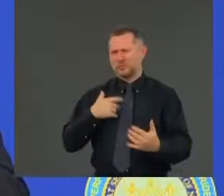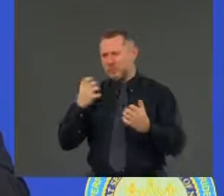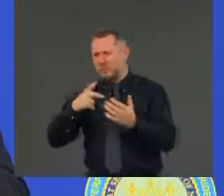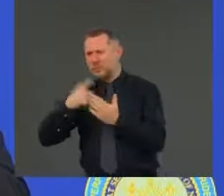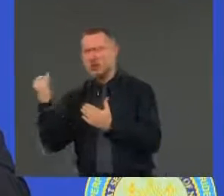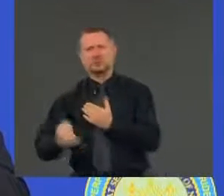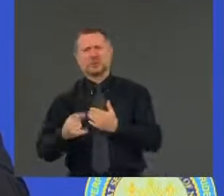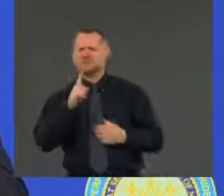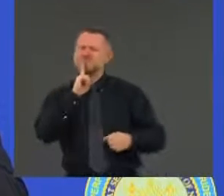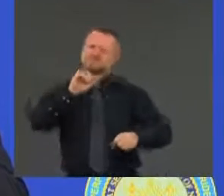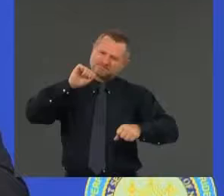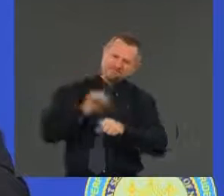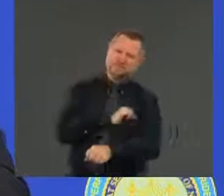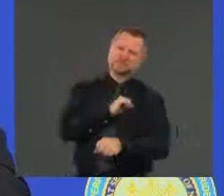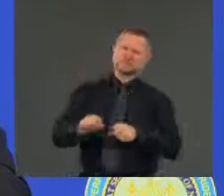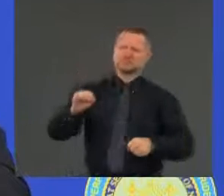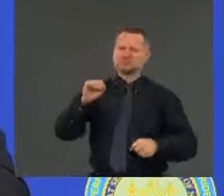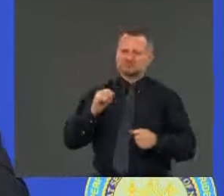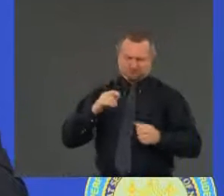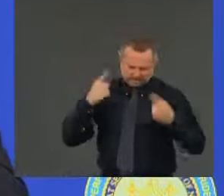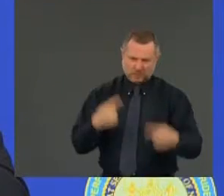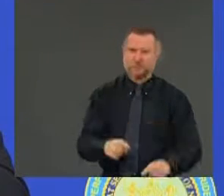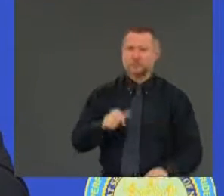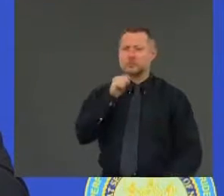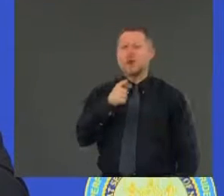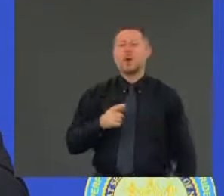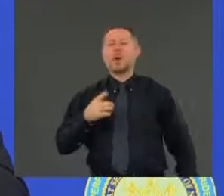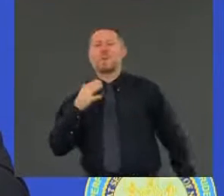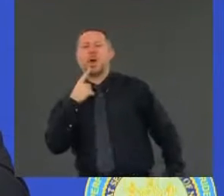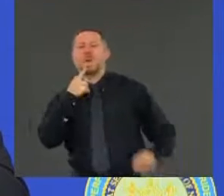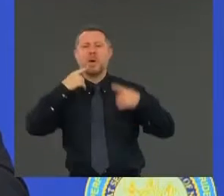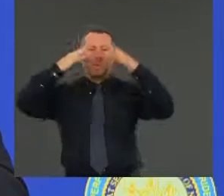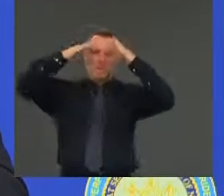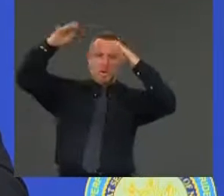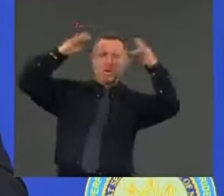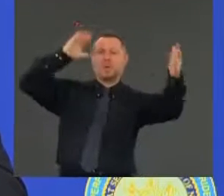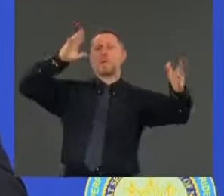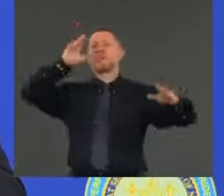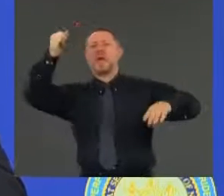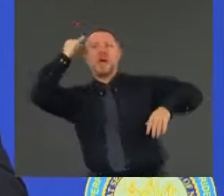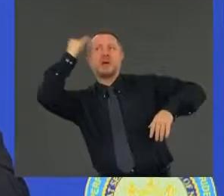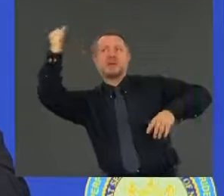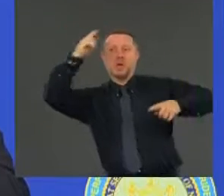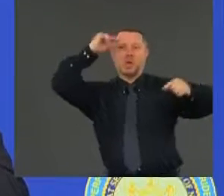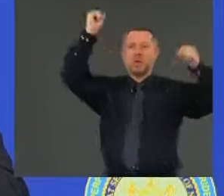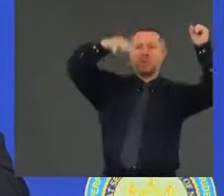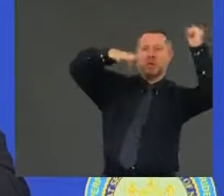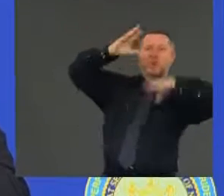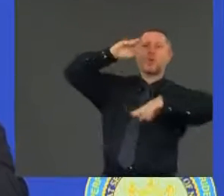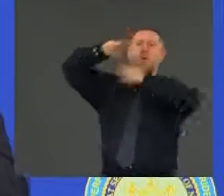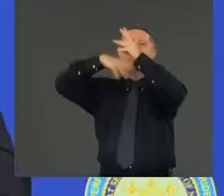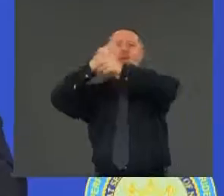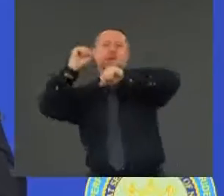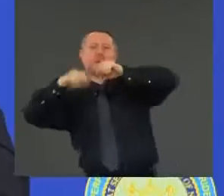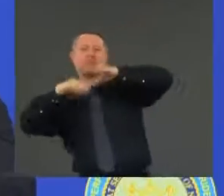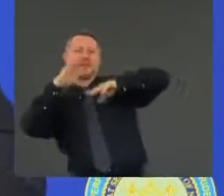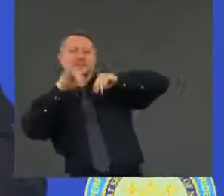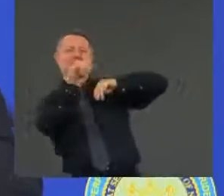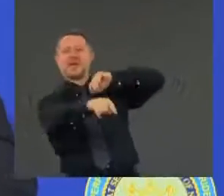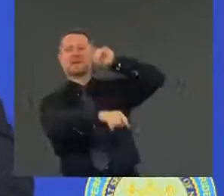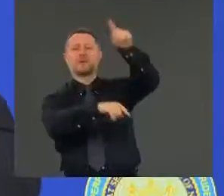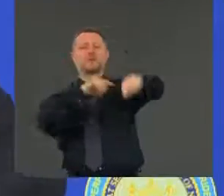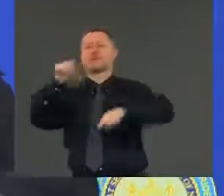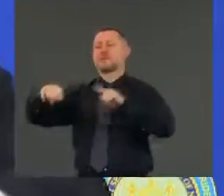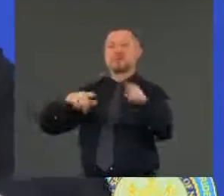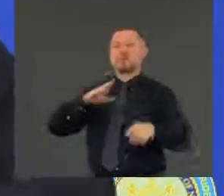to, you know, theoretical, I have a great idea in a perfect world, we could do this. Yeah, when the world is perfect,